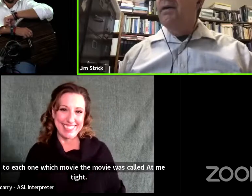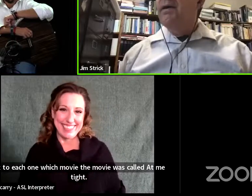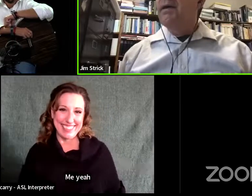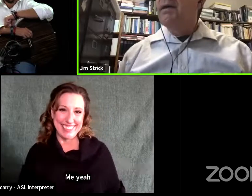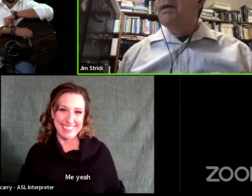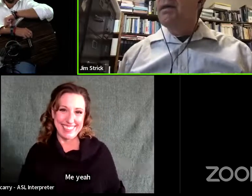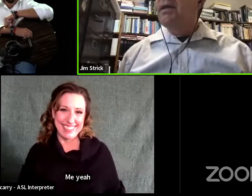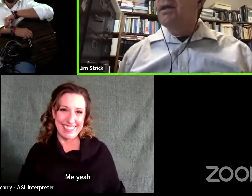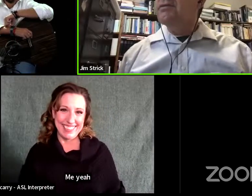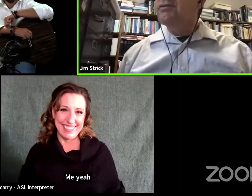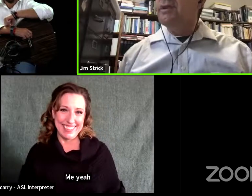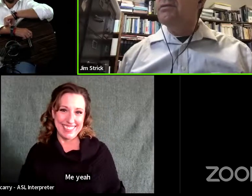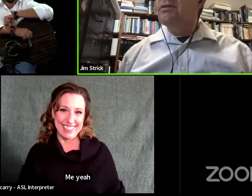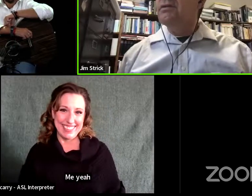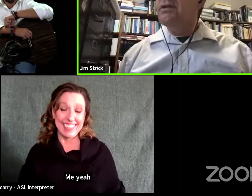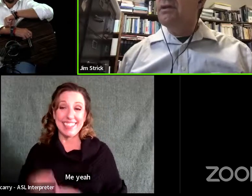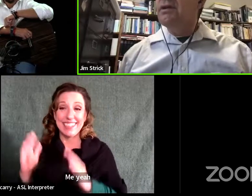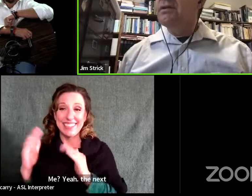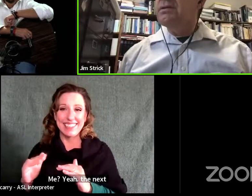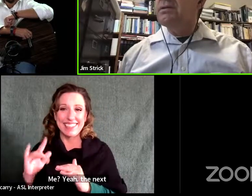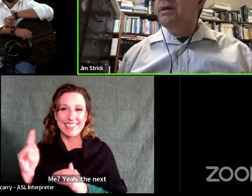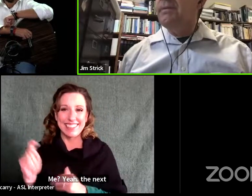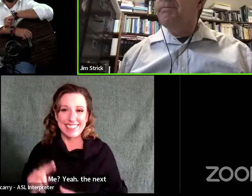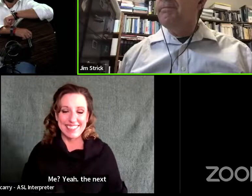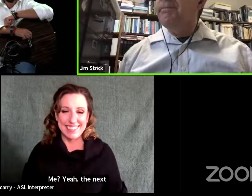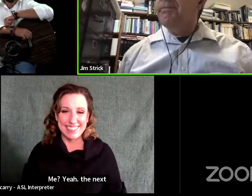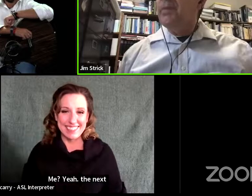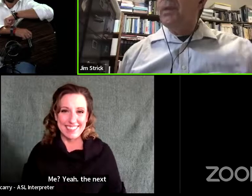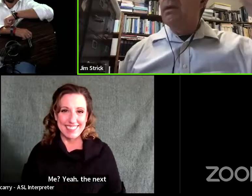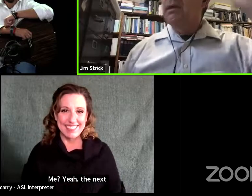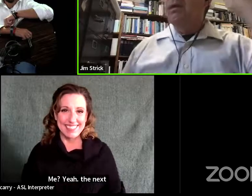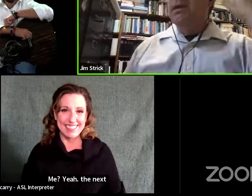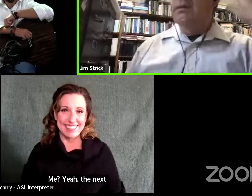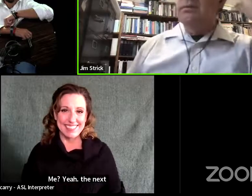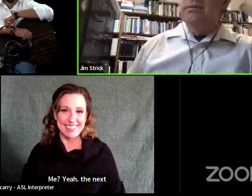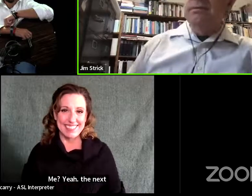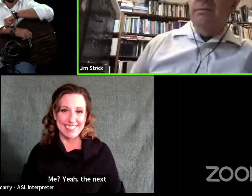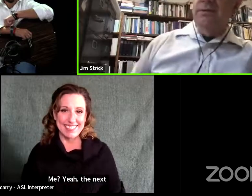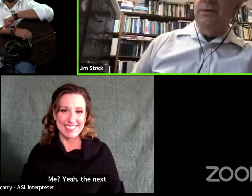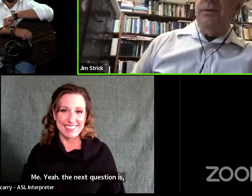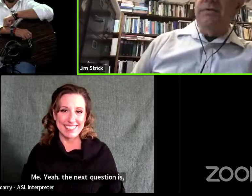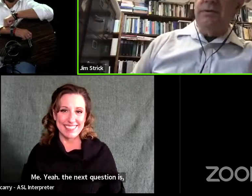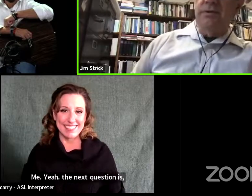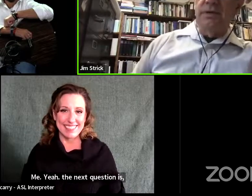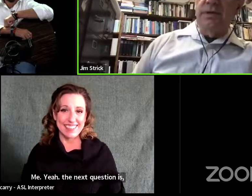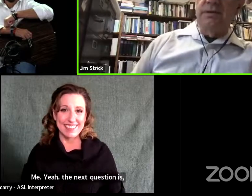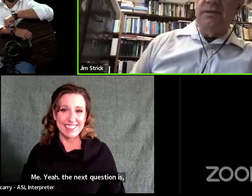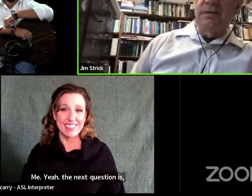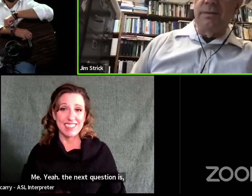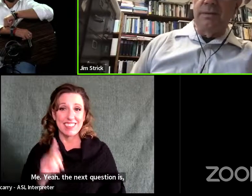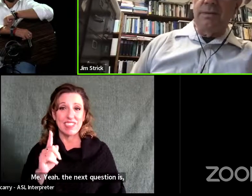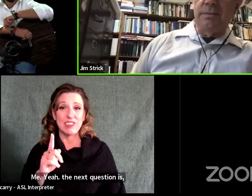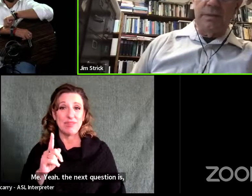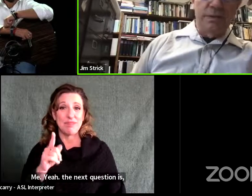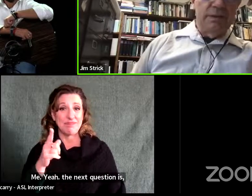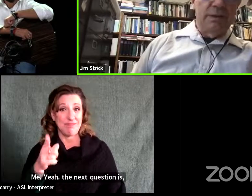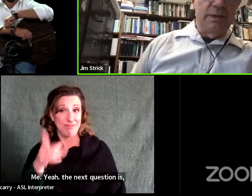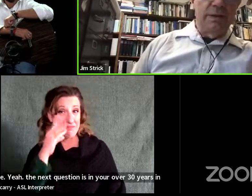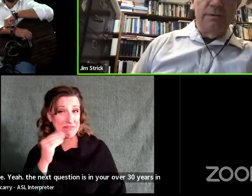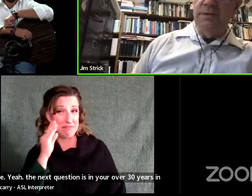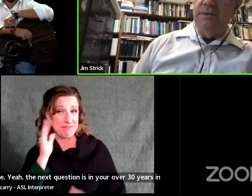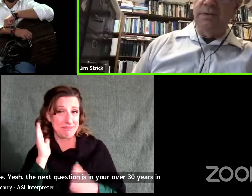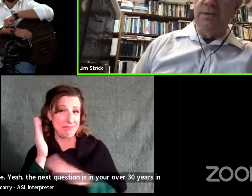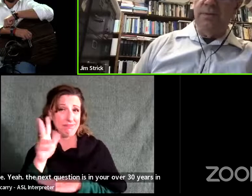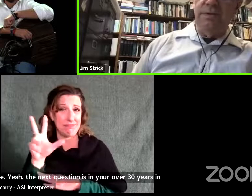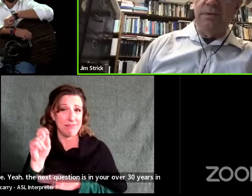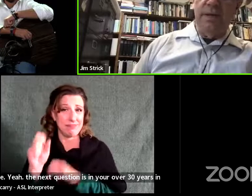Yeah. The next question is, in your over 30 years in the music business,